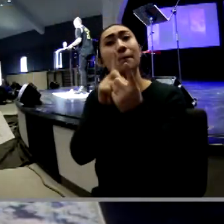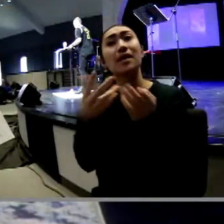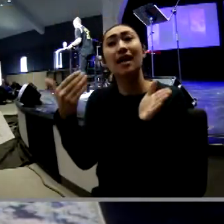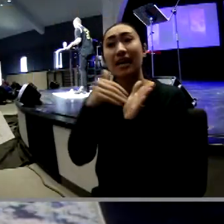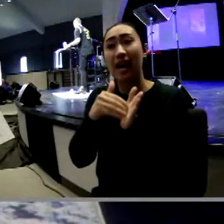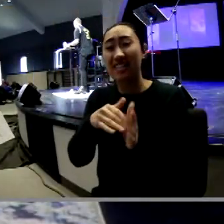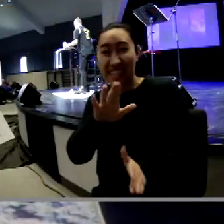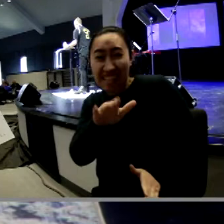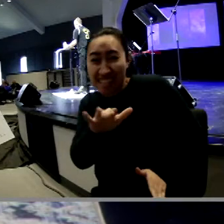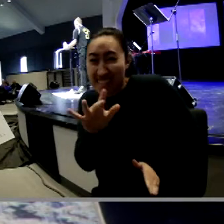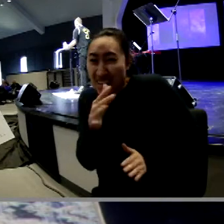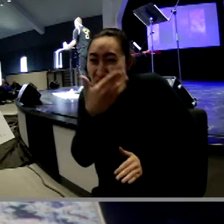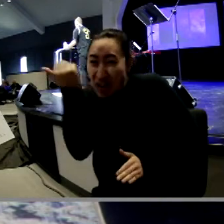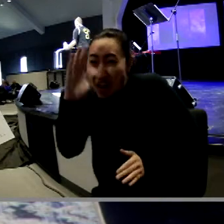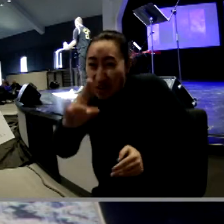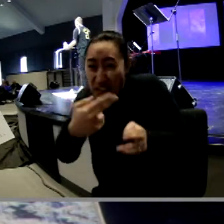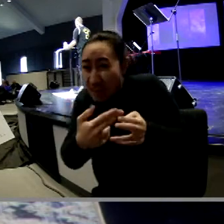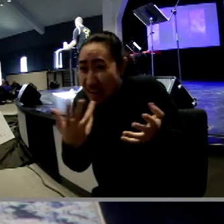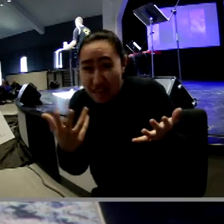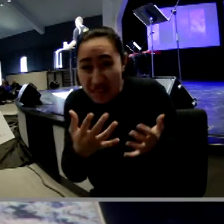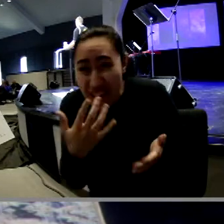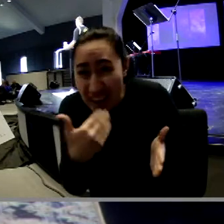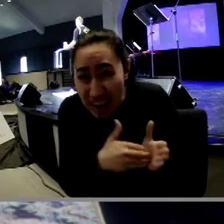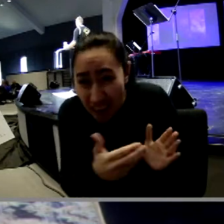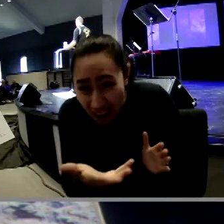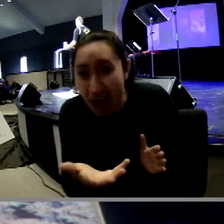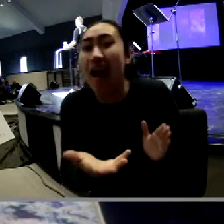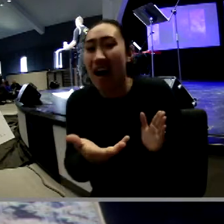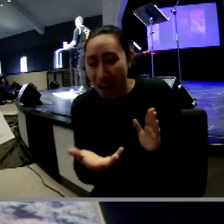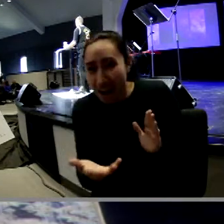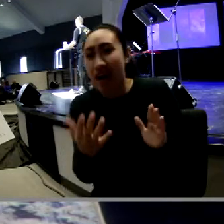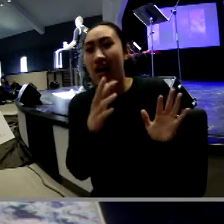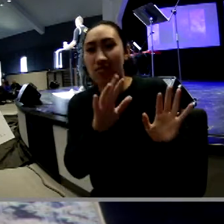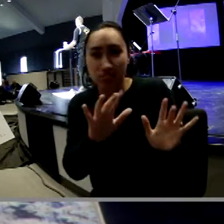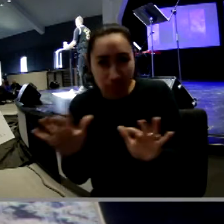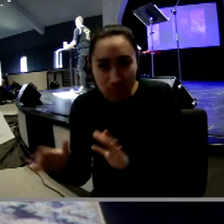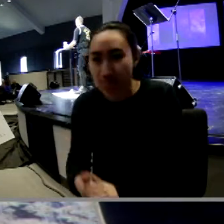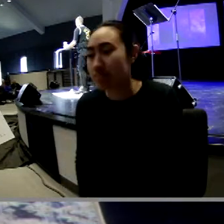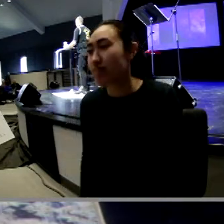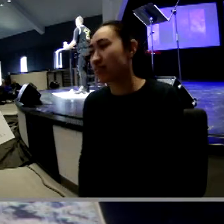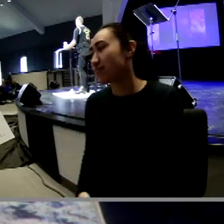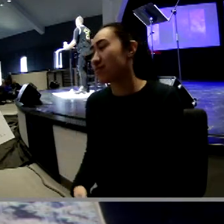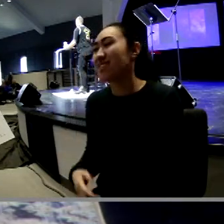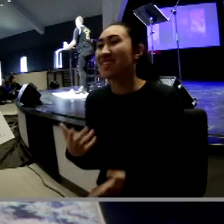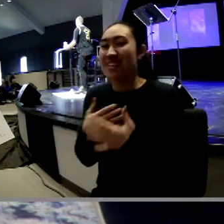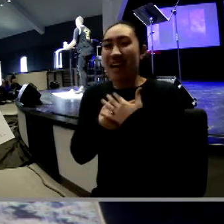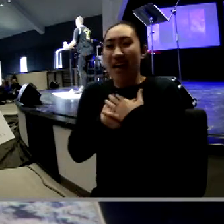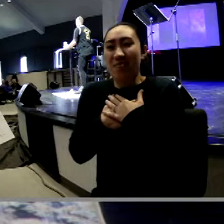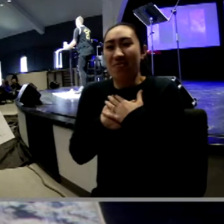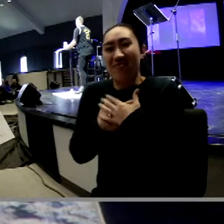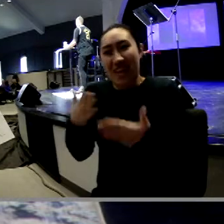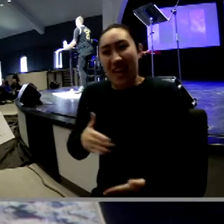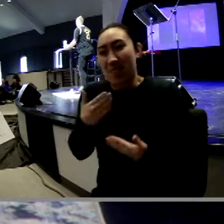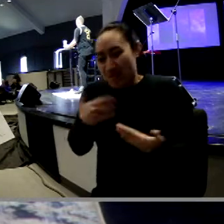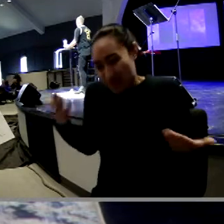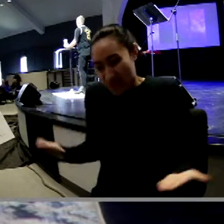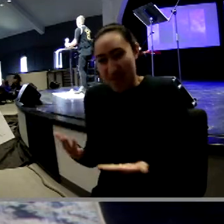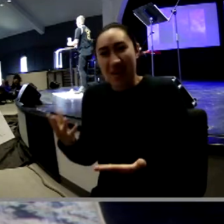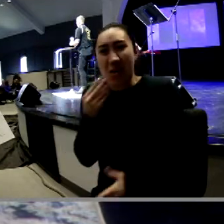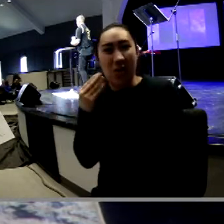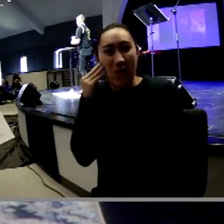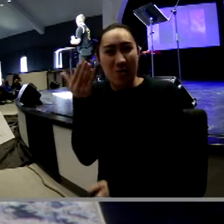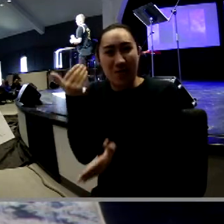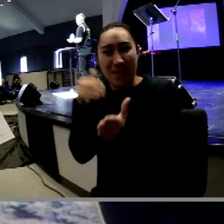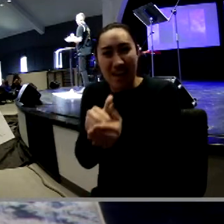It's really, really good to be back home. It's been a great journey, and thank you for